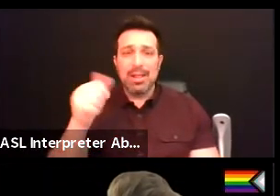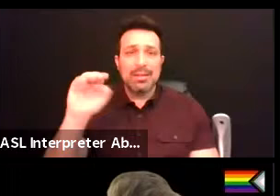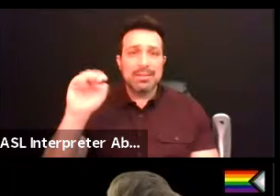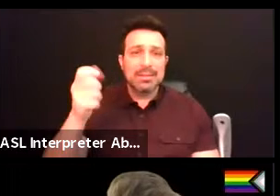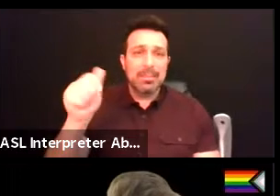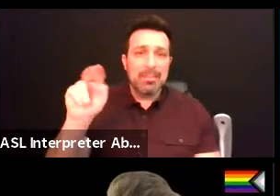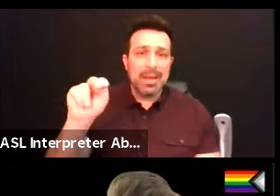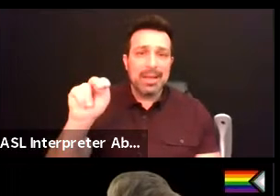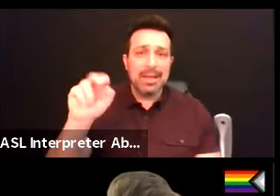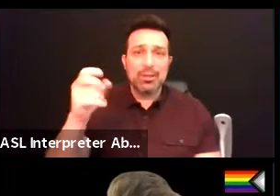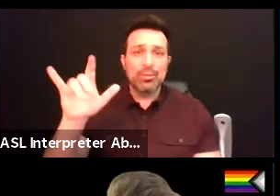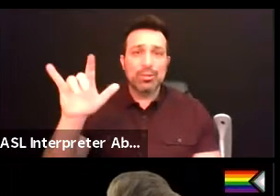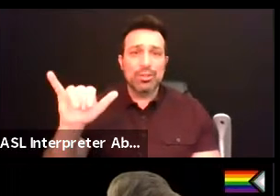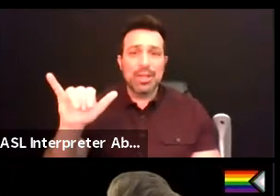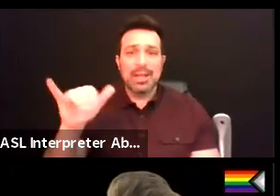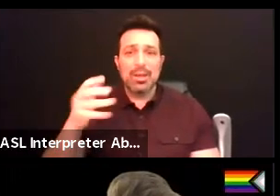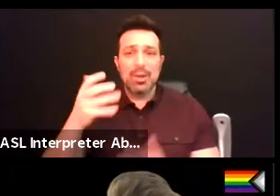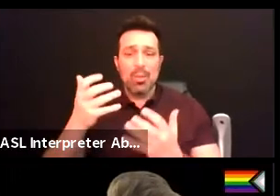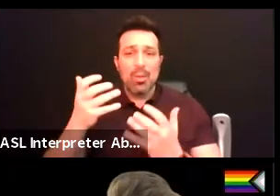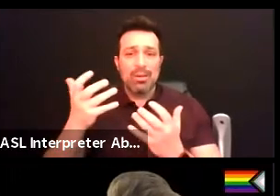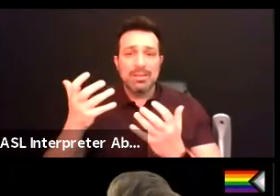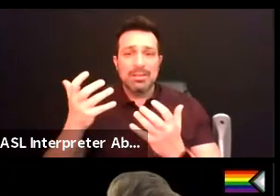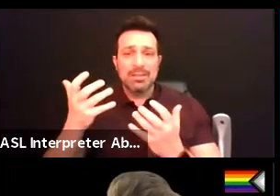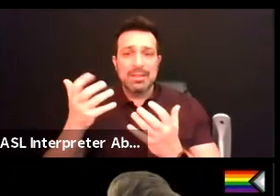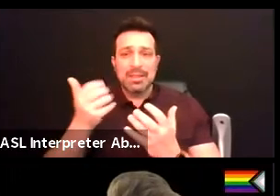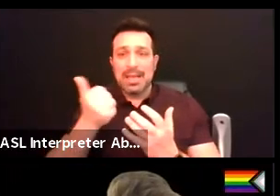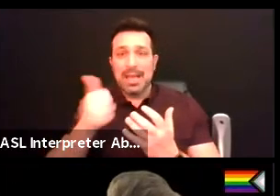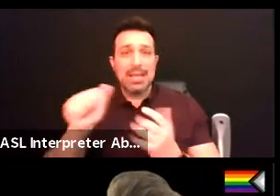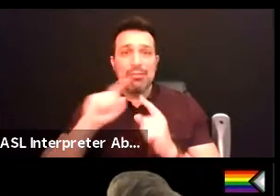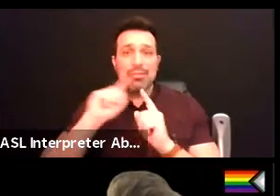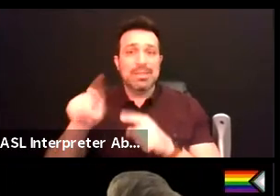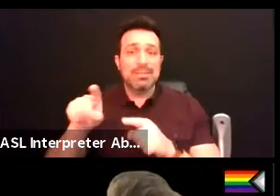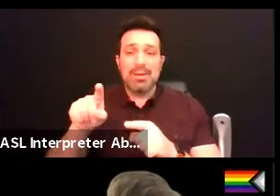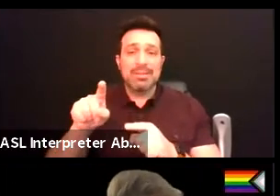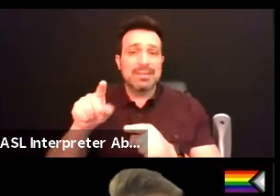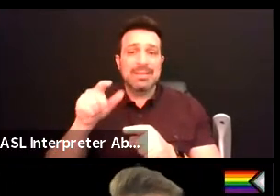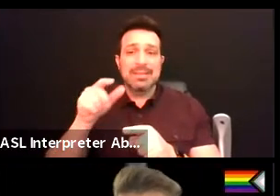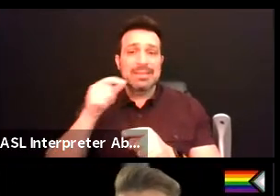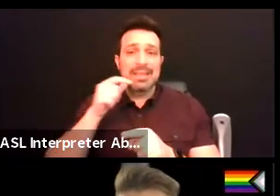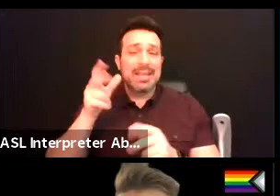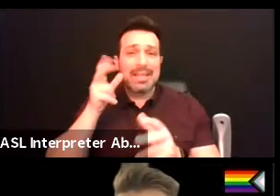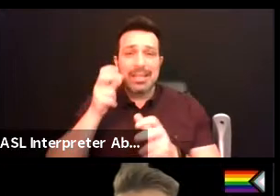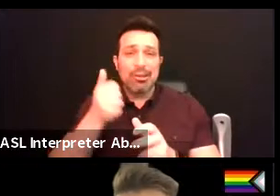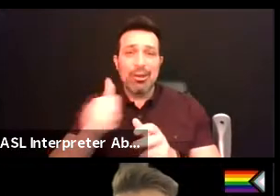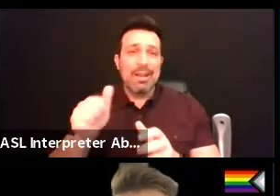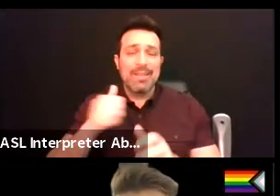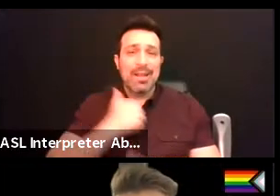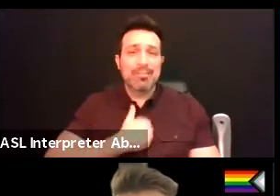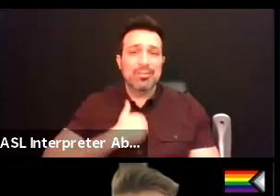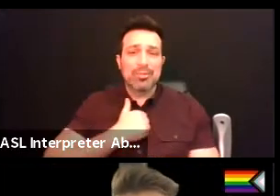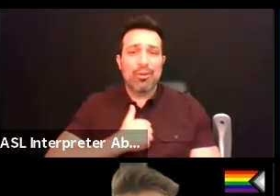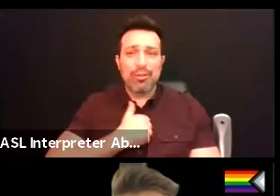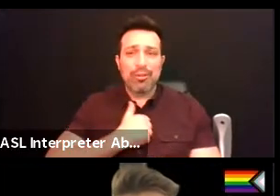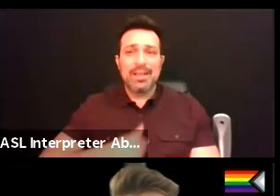or Shelly, wants to sort of, is there any response? I really didn't even hear any of it. I'm so sorry.